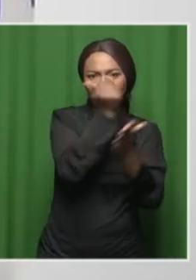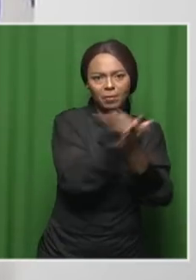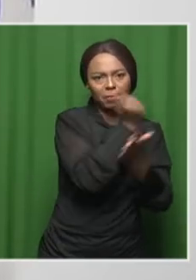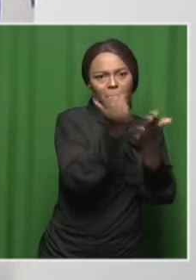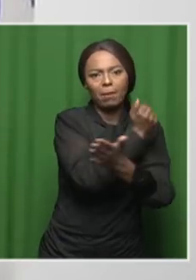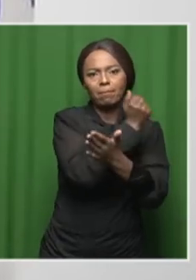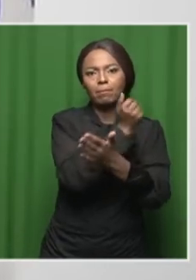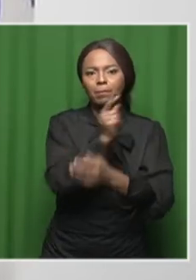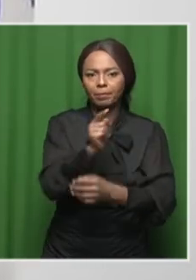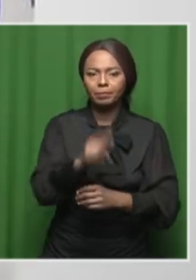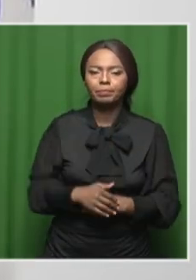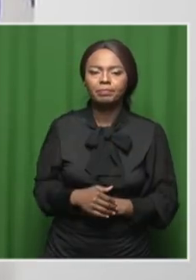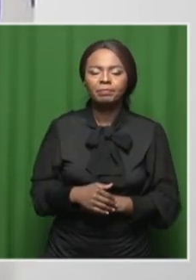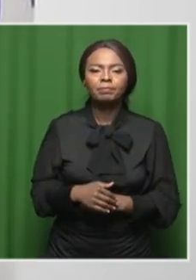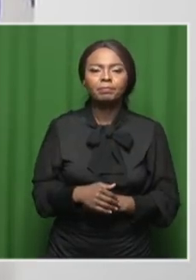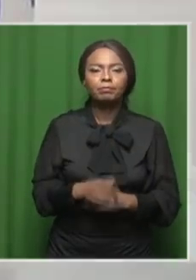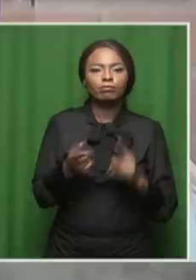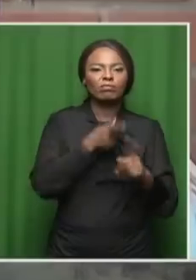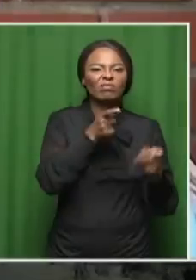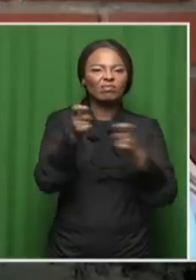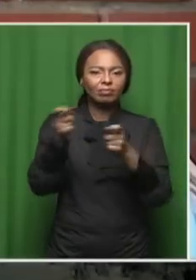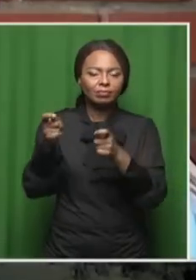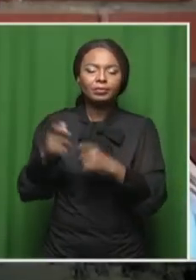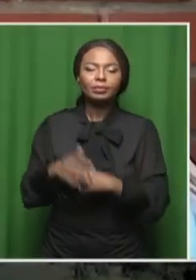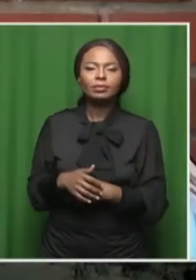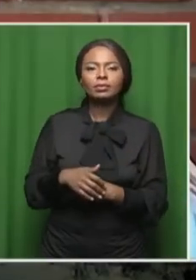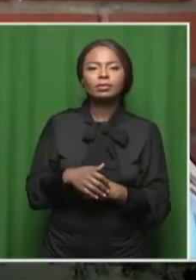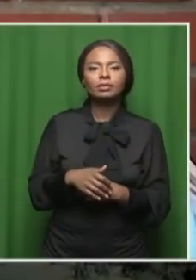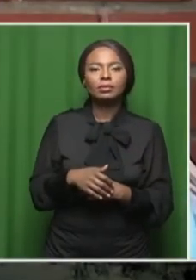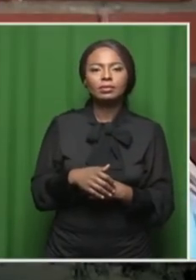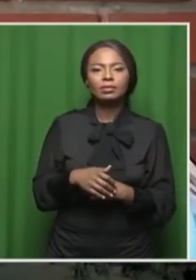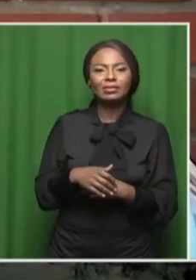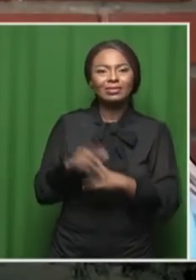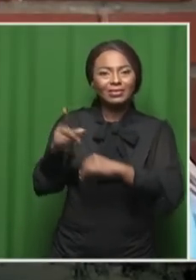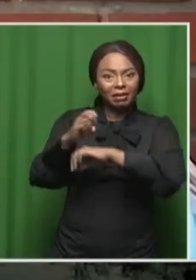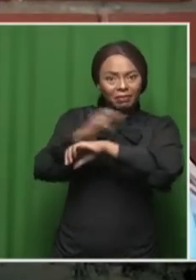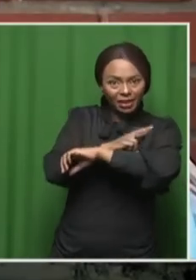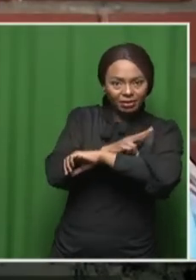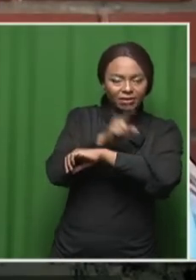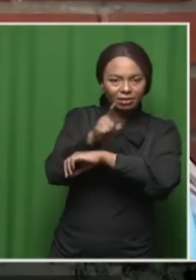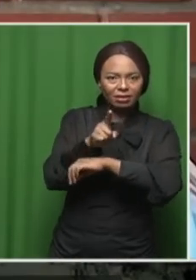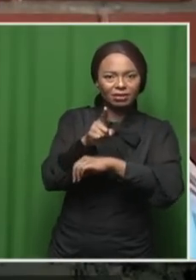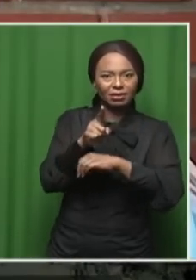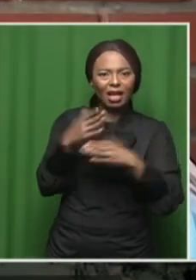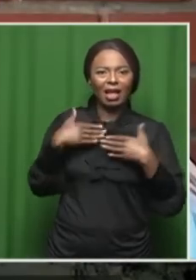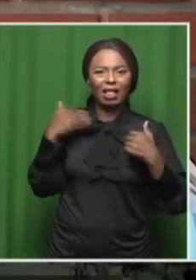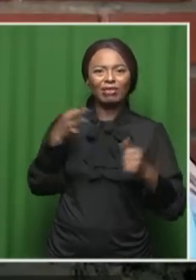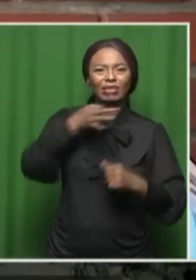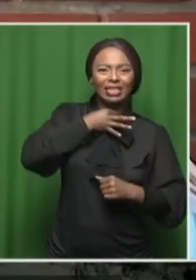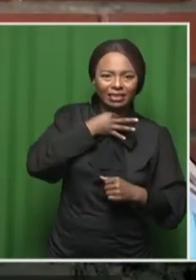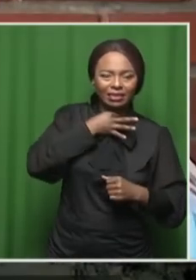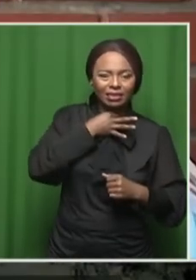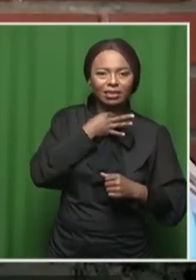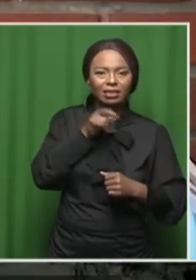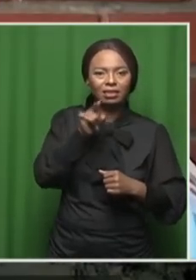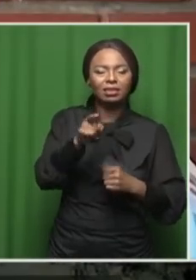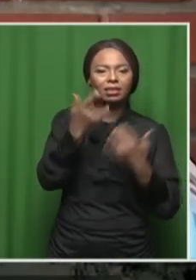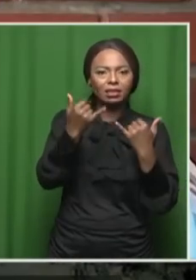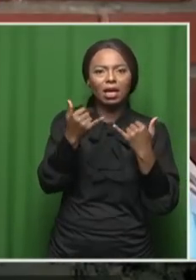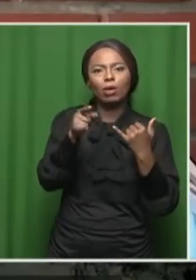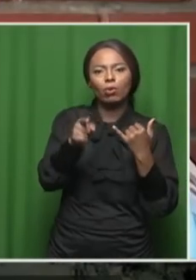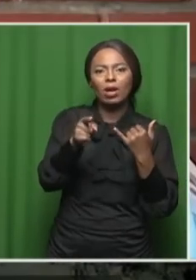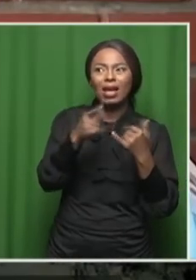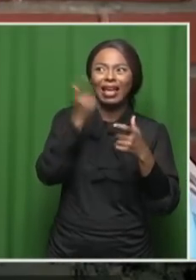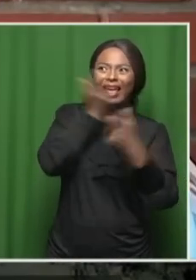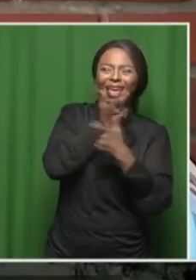mean, let's look at aflatoxins, because this is serious. I mean, this is not, we laughing and joking